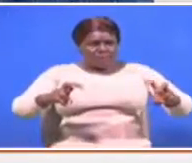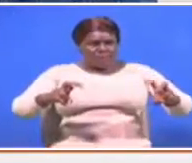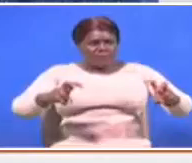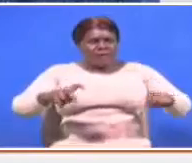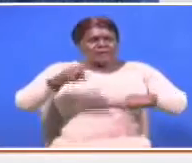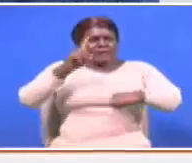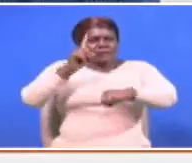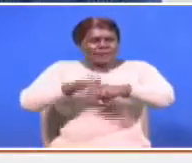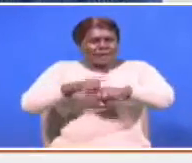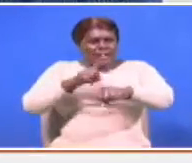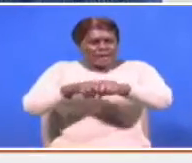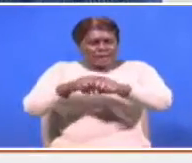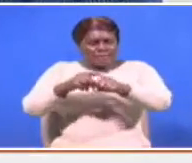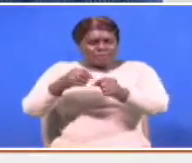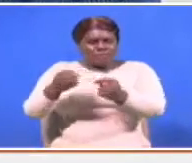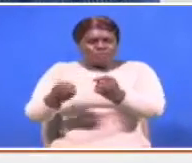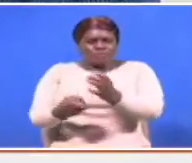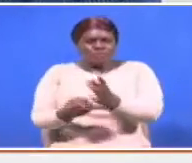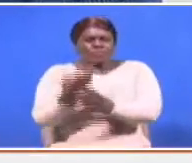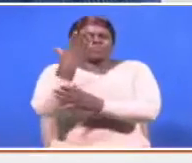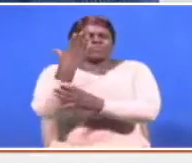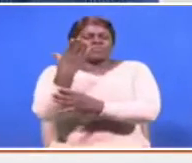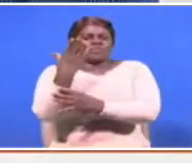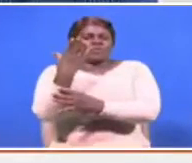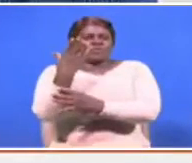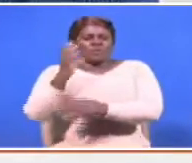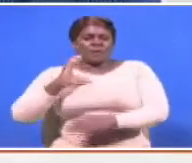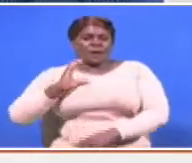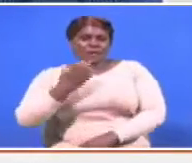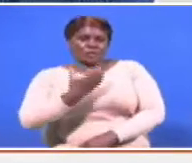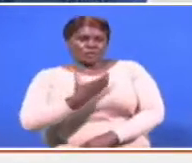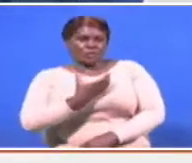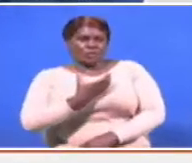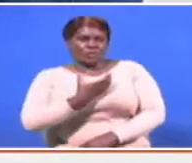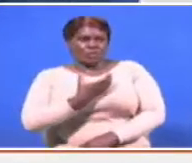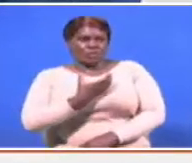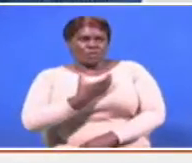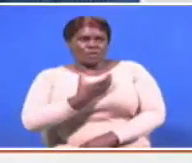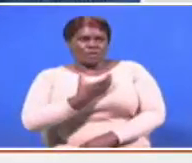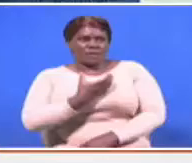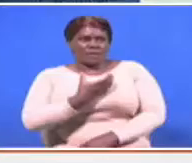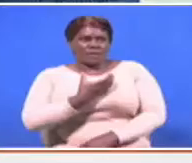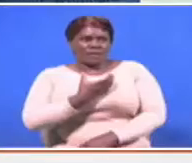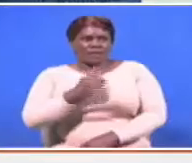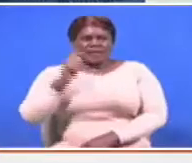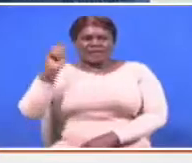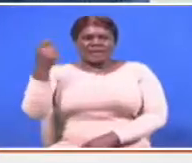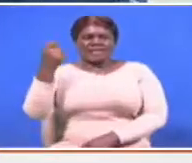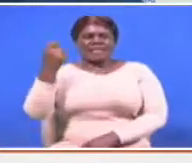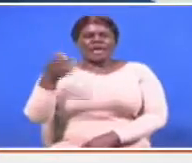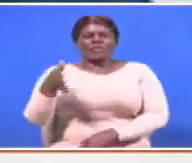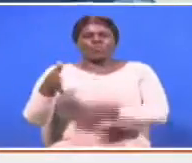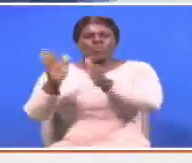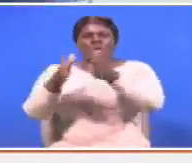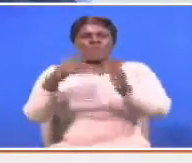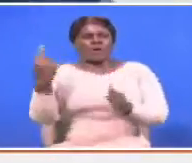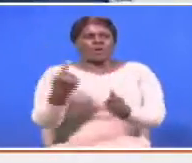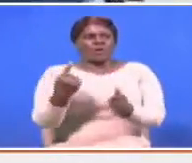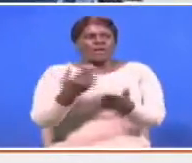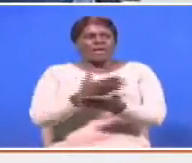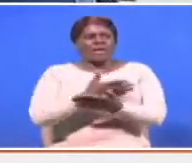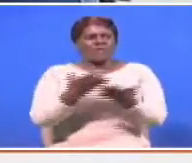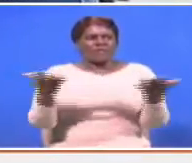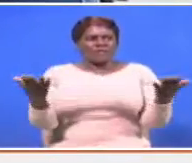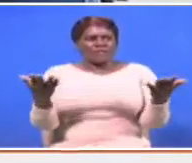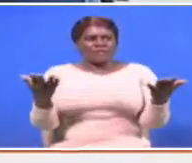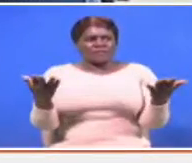way we constitute the university councils in Kenya is just unique to Kenya, because we said everything now